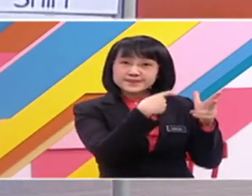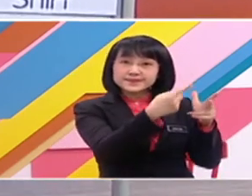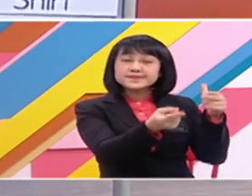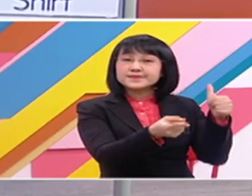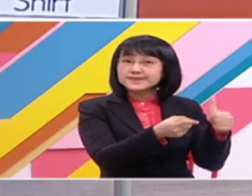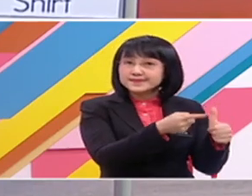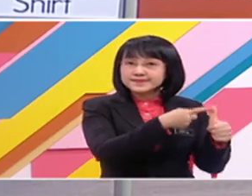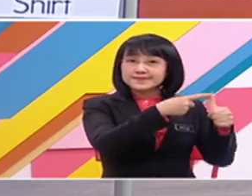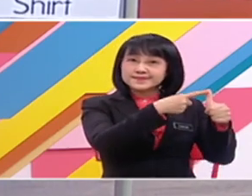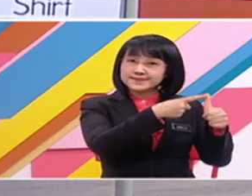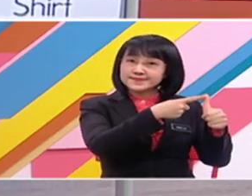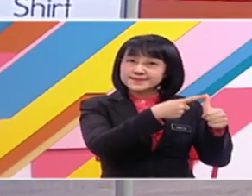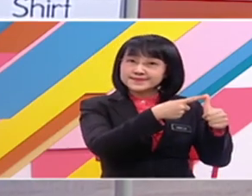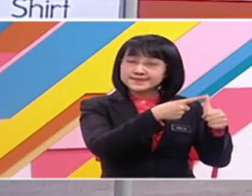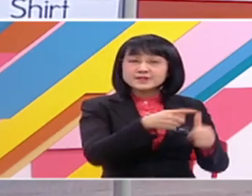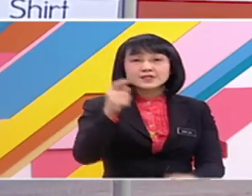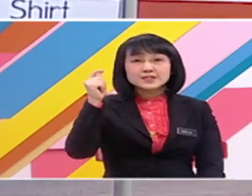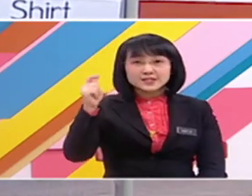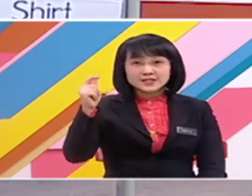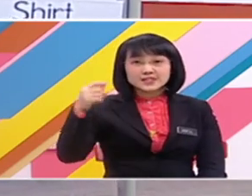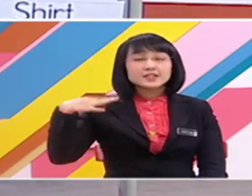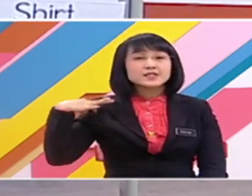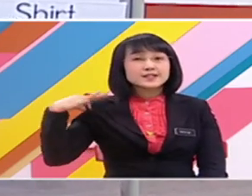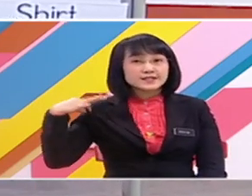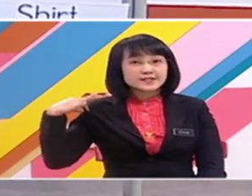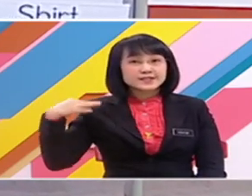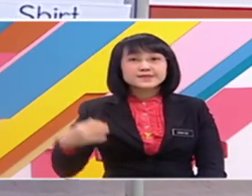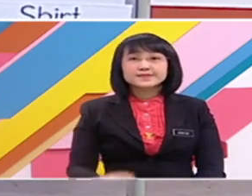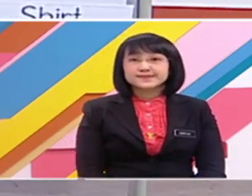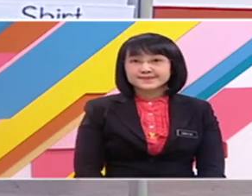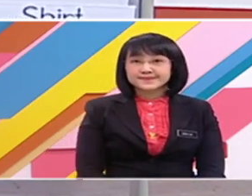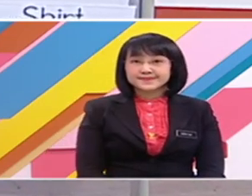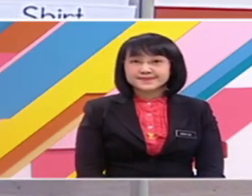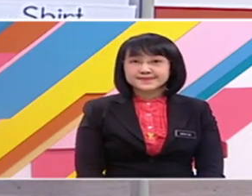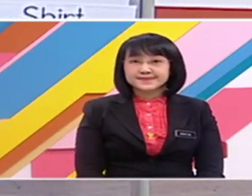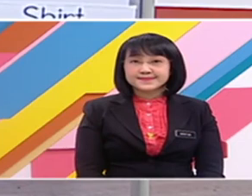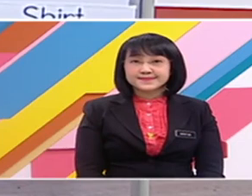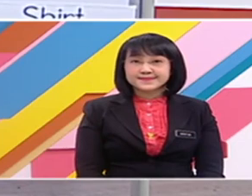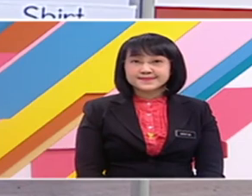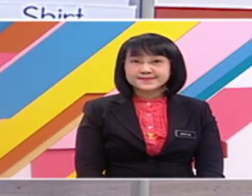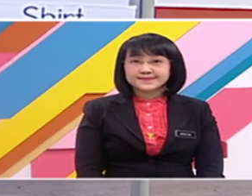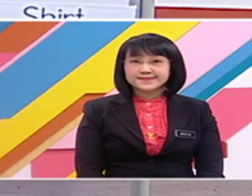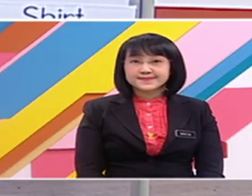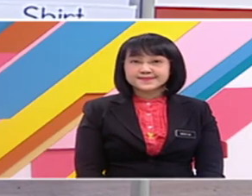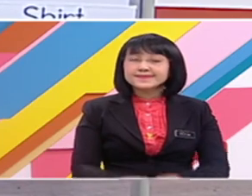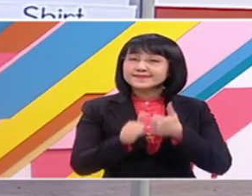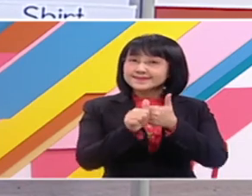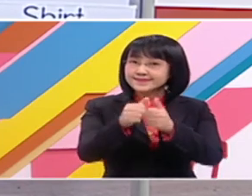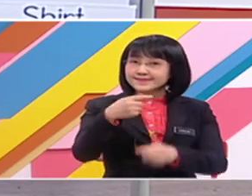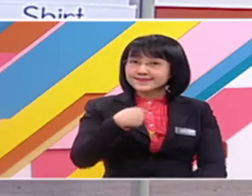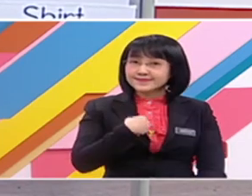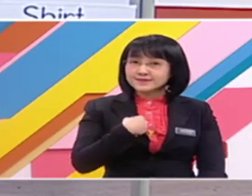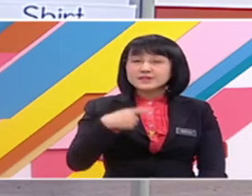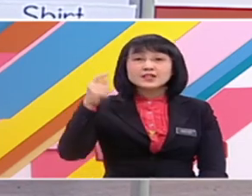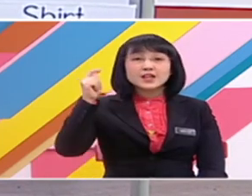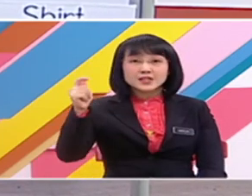is t-shirt. All right. Okay, t-shirt. Okay, let's follow me.